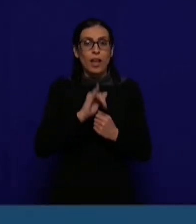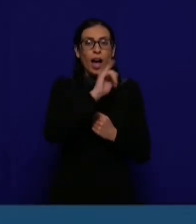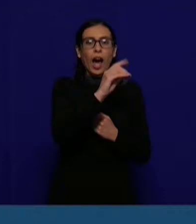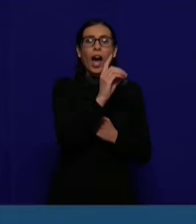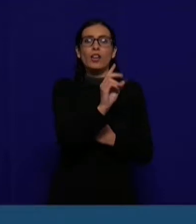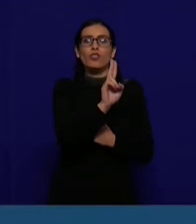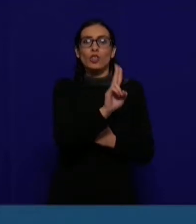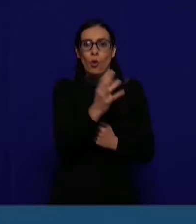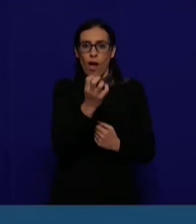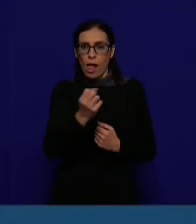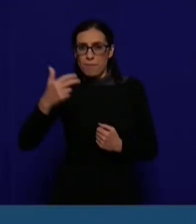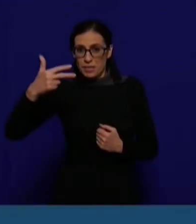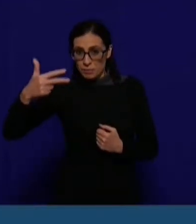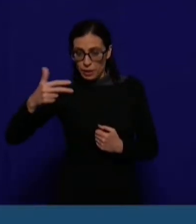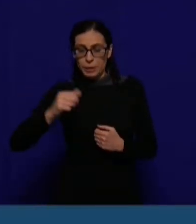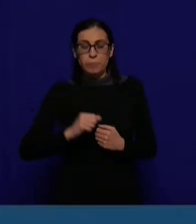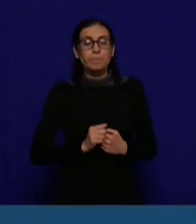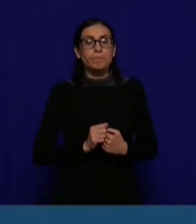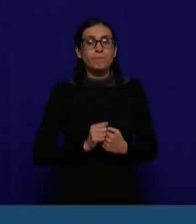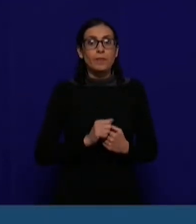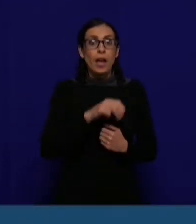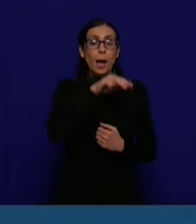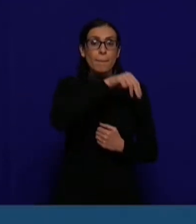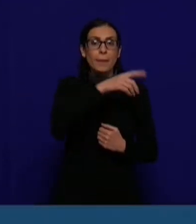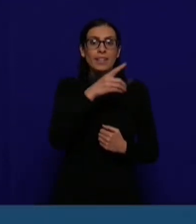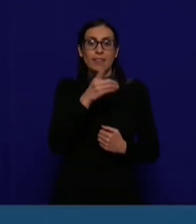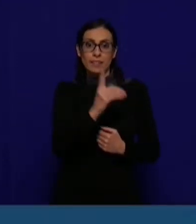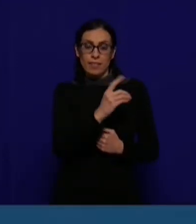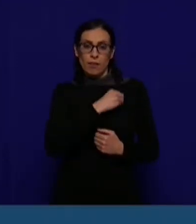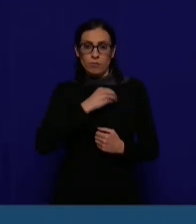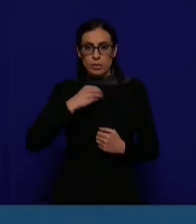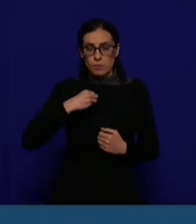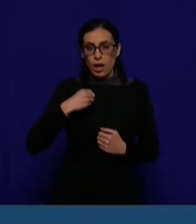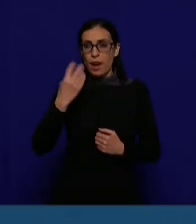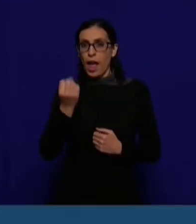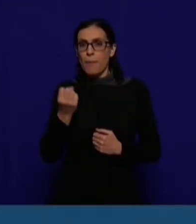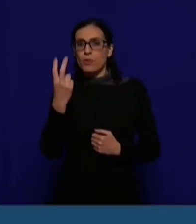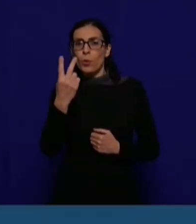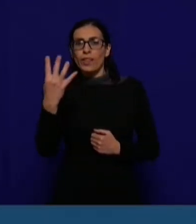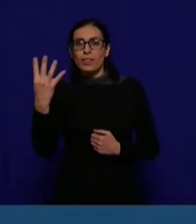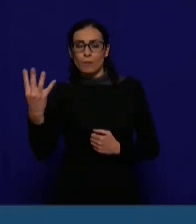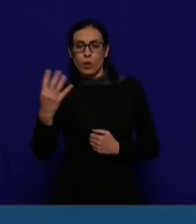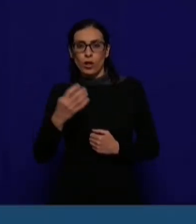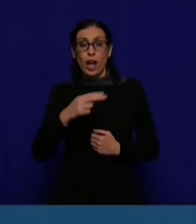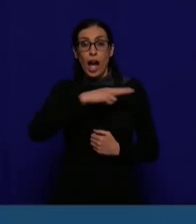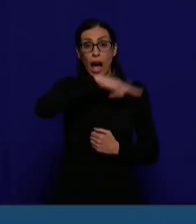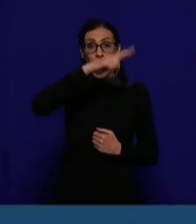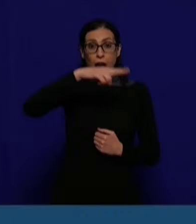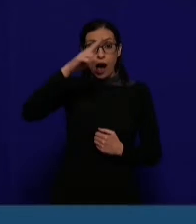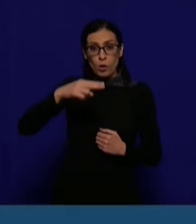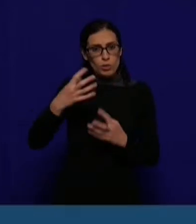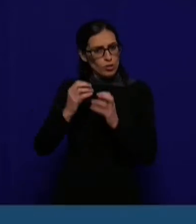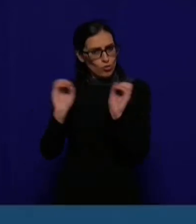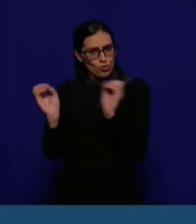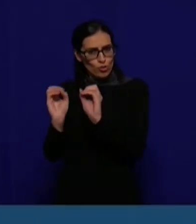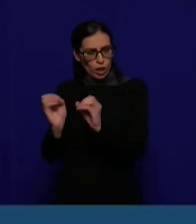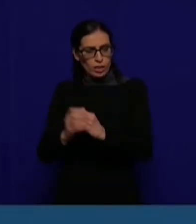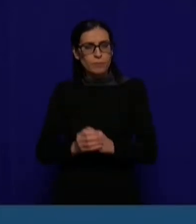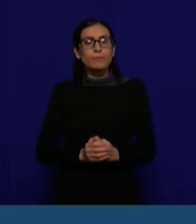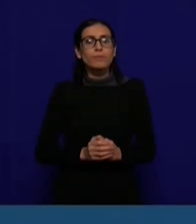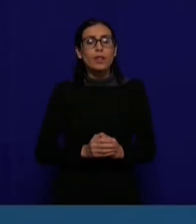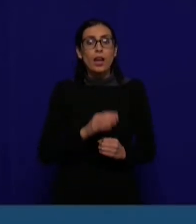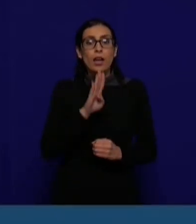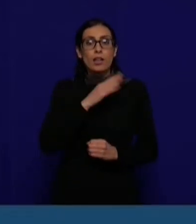Unit ta' Mater Dei hemm 8 każijiet, Mater Dei f'wards oħra hemm 24 każ, l-Isptar Ġenerali ta' Għawdex m'hemmx każijiet, Boffa